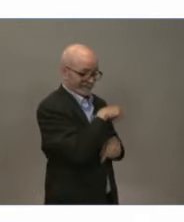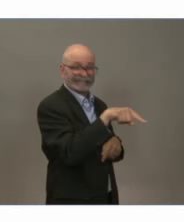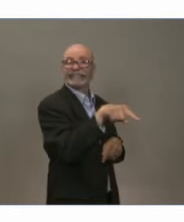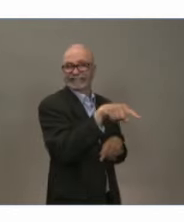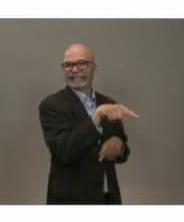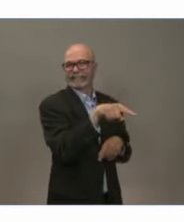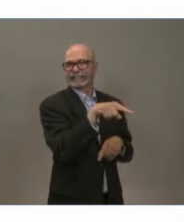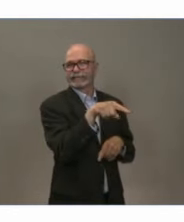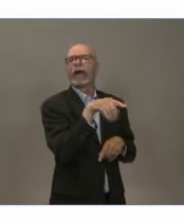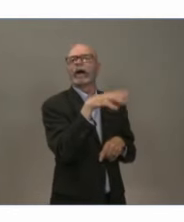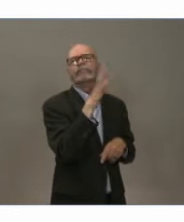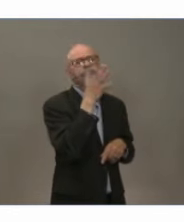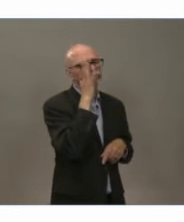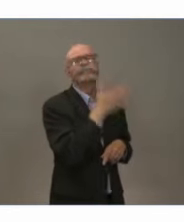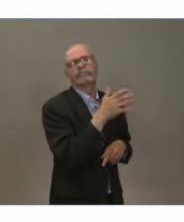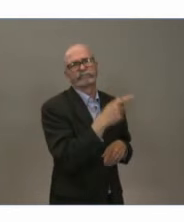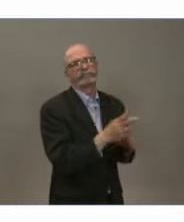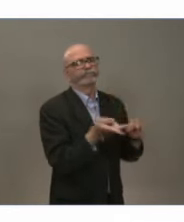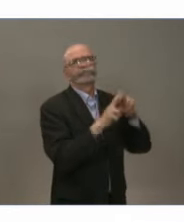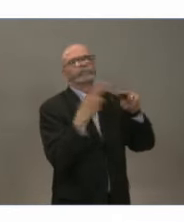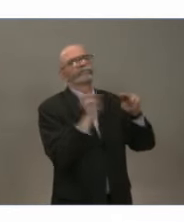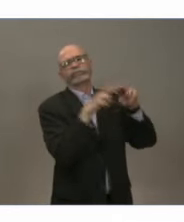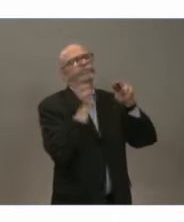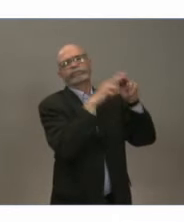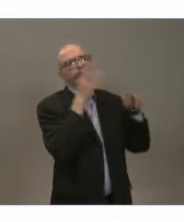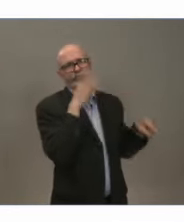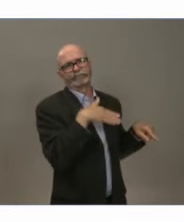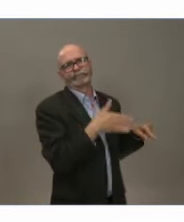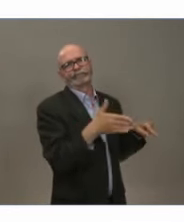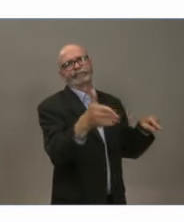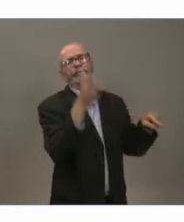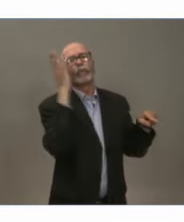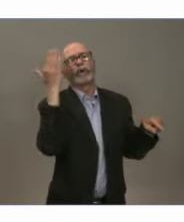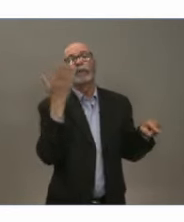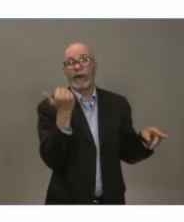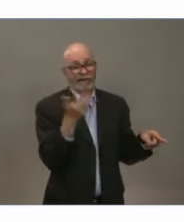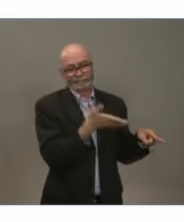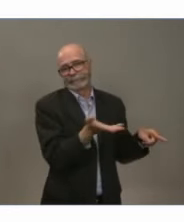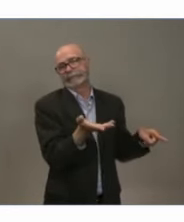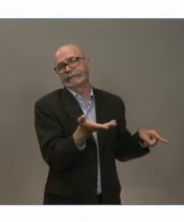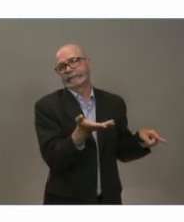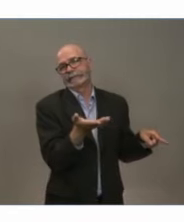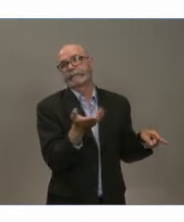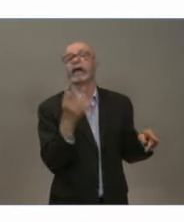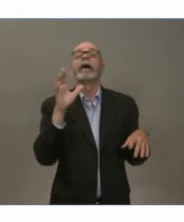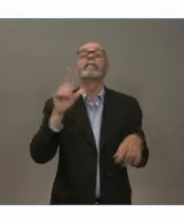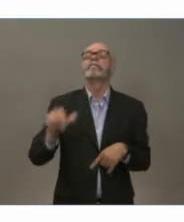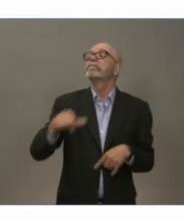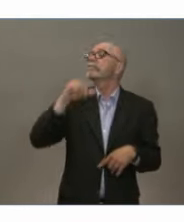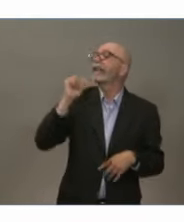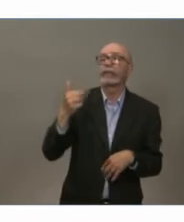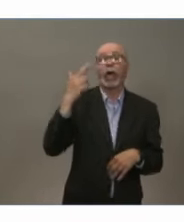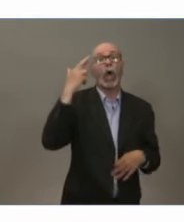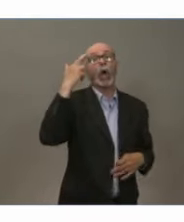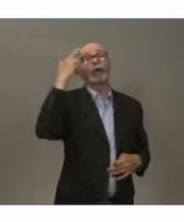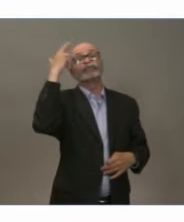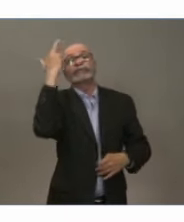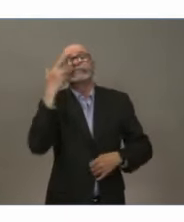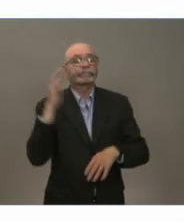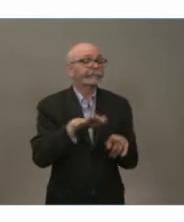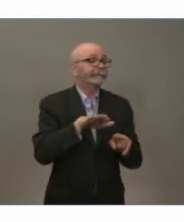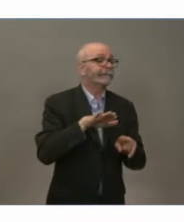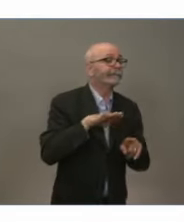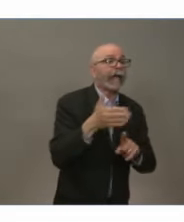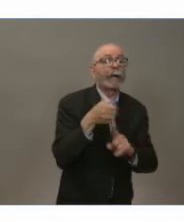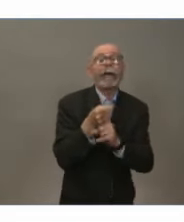depending on the underlying health status of certain communities. So there's a number of other variables that go in. But I think we can